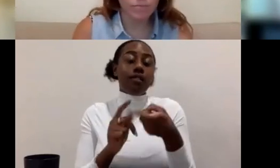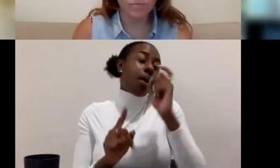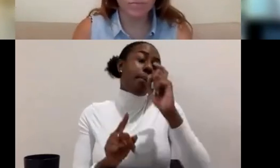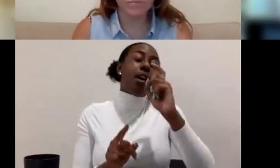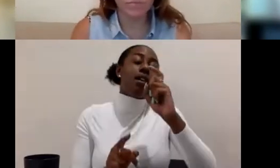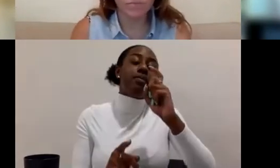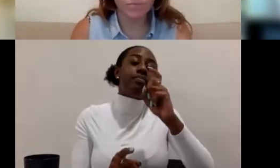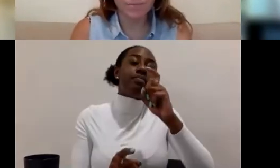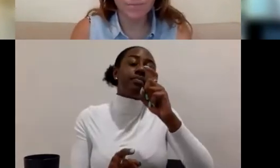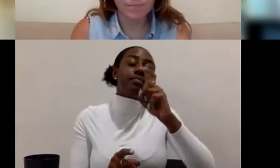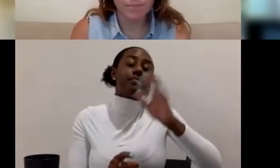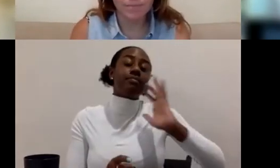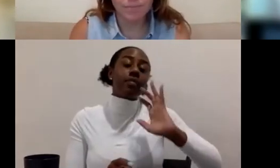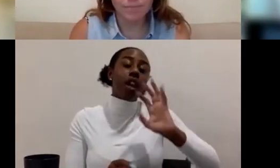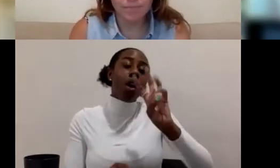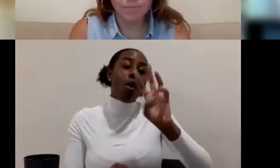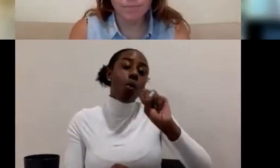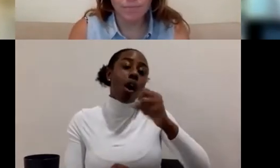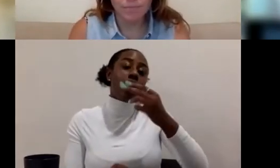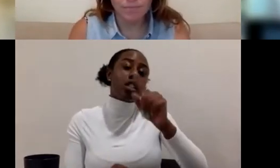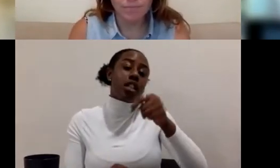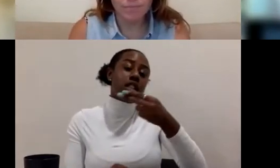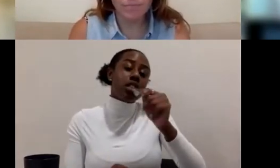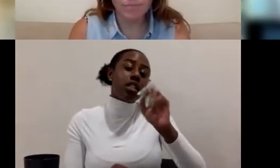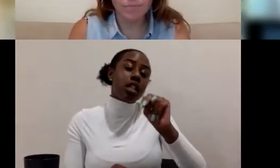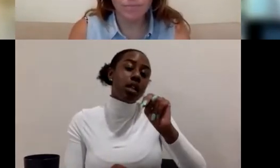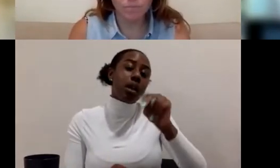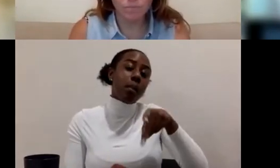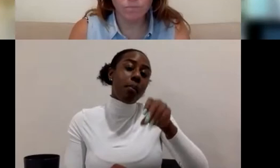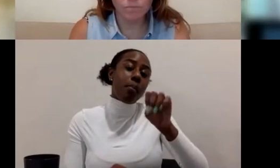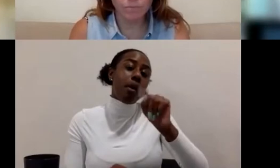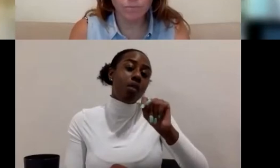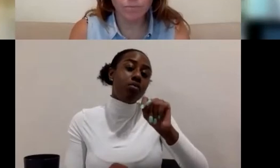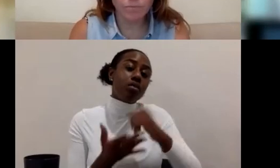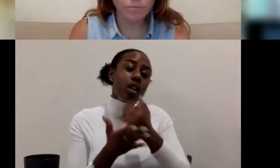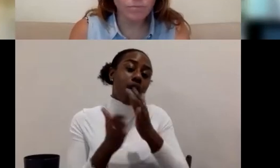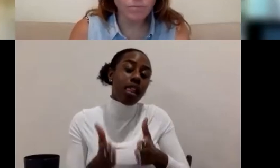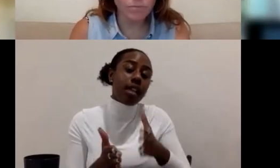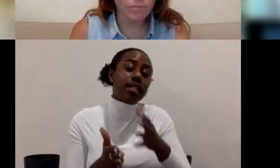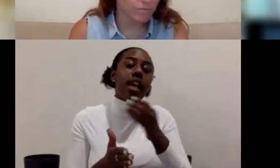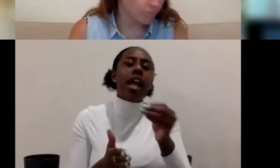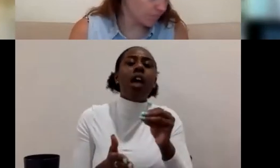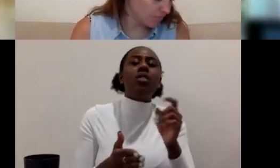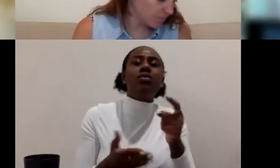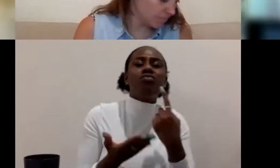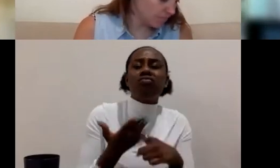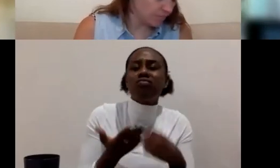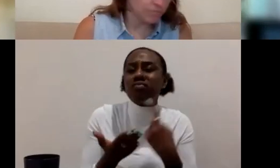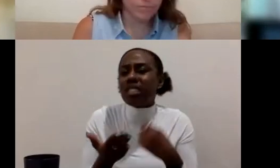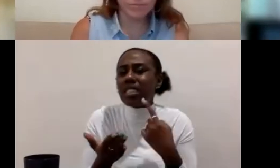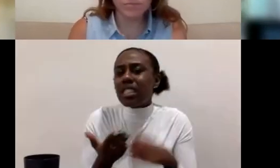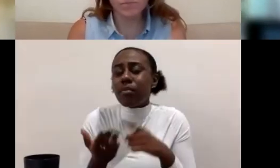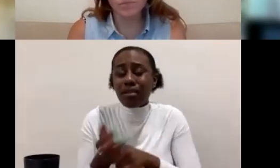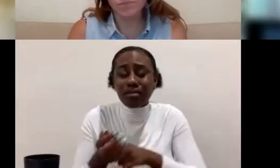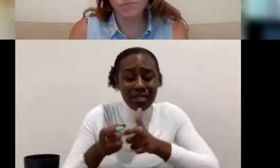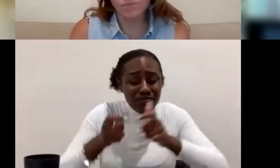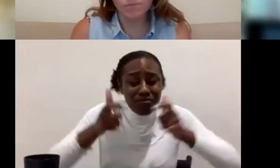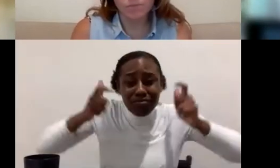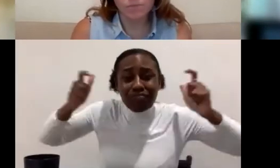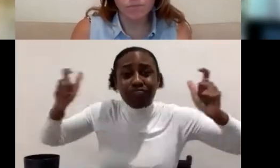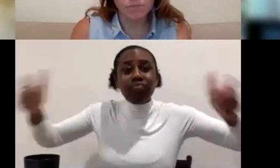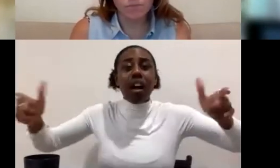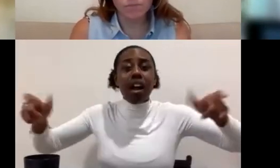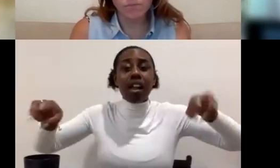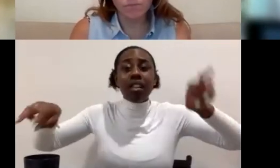journalist who leaked it and was just talking about this sort of mass surveillance. I mean, we know that leftists